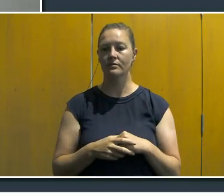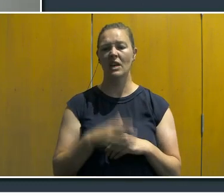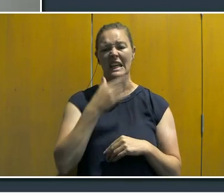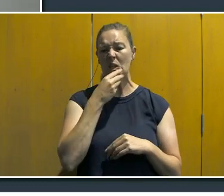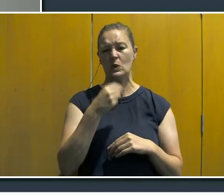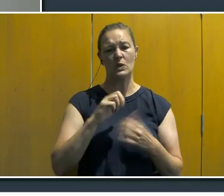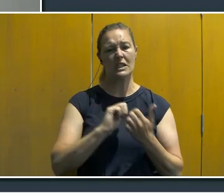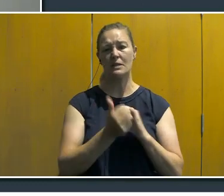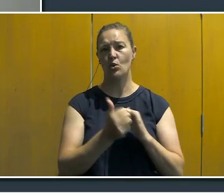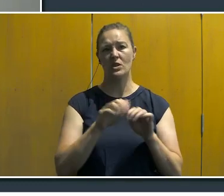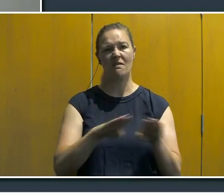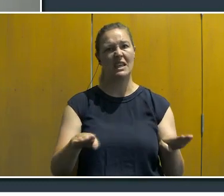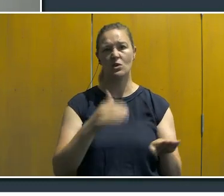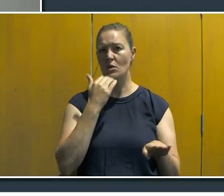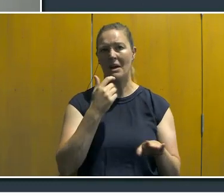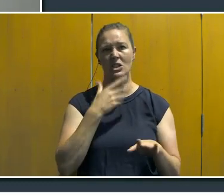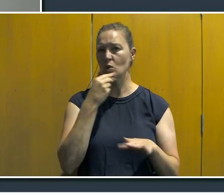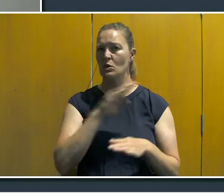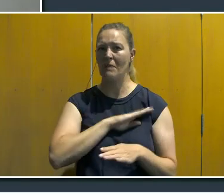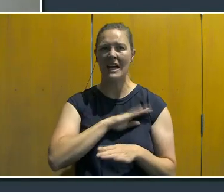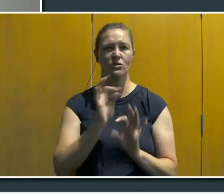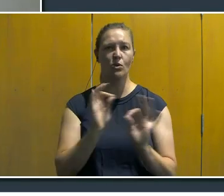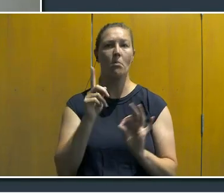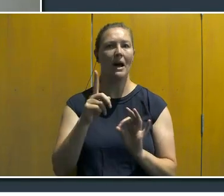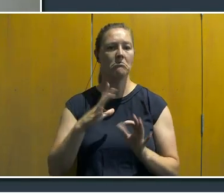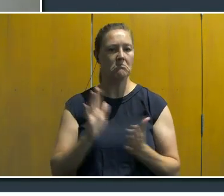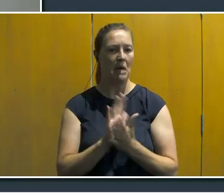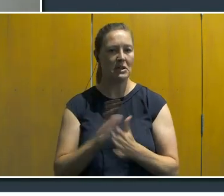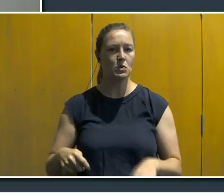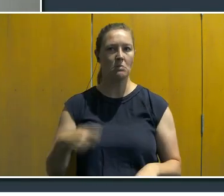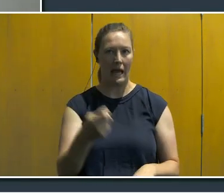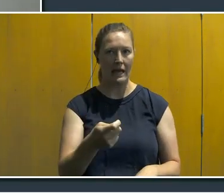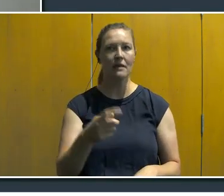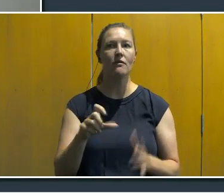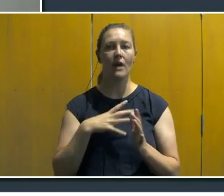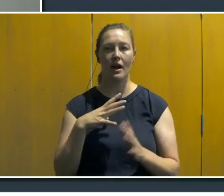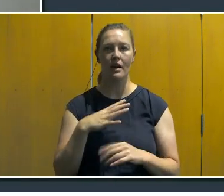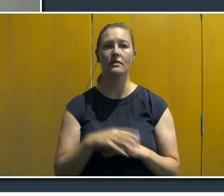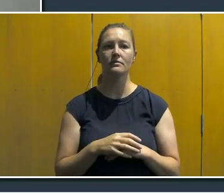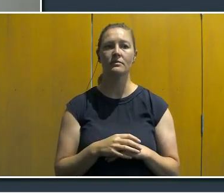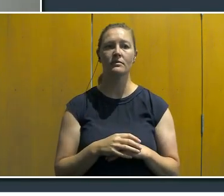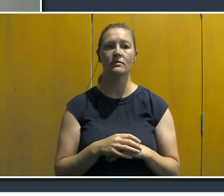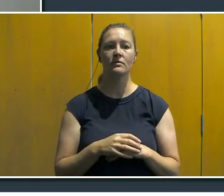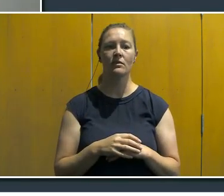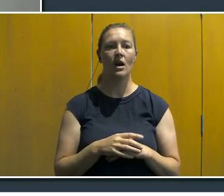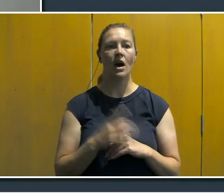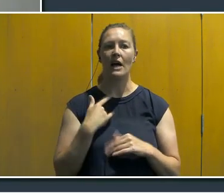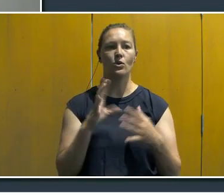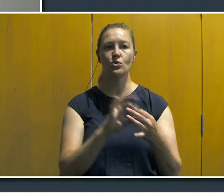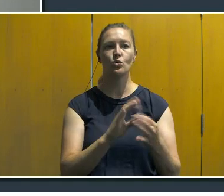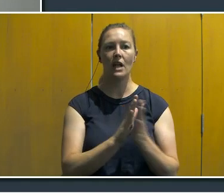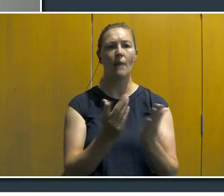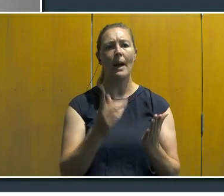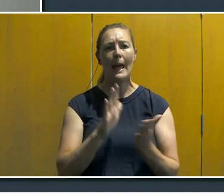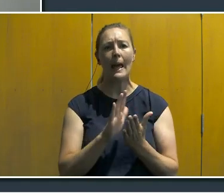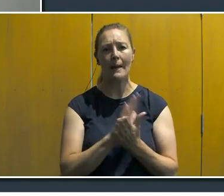sports fields, I don't go to the parks much, but I don't mind paying for those things. And the library, I haven't joined the library, but I don't mind paying